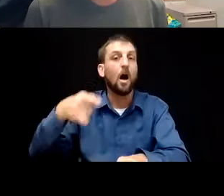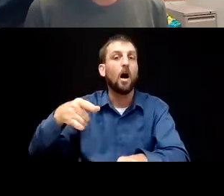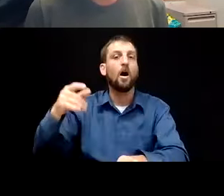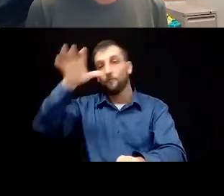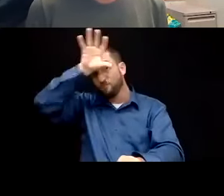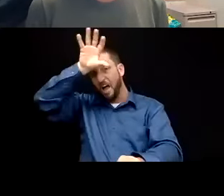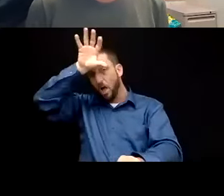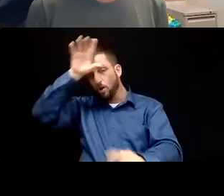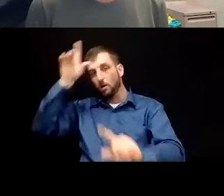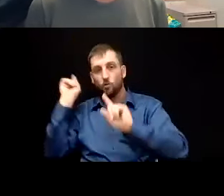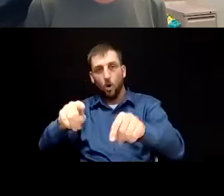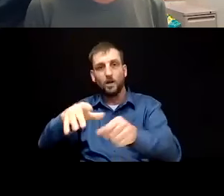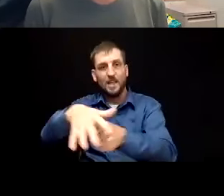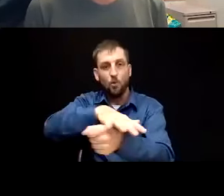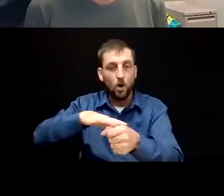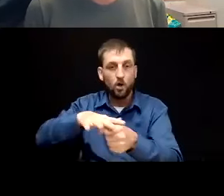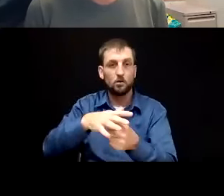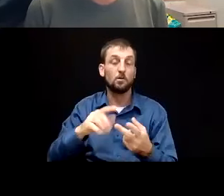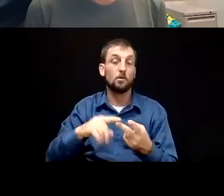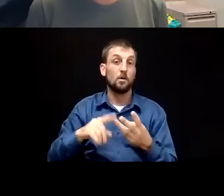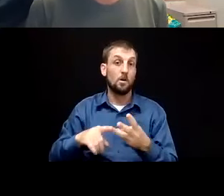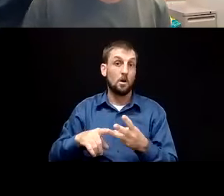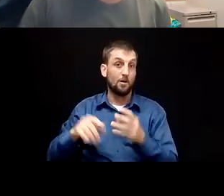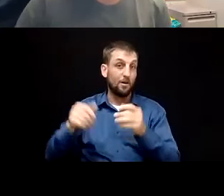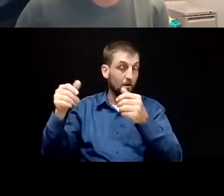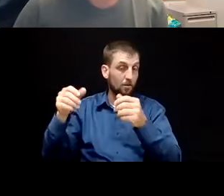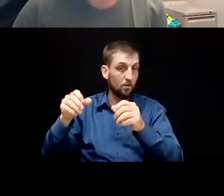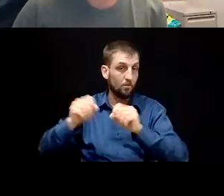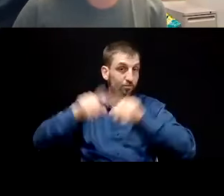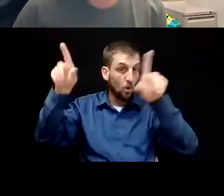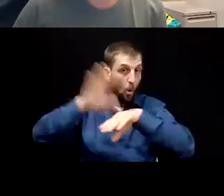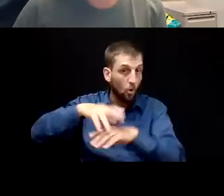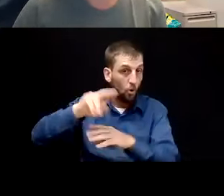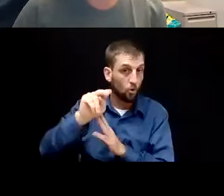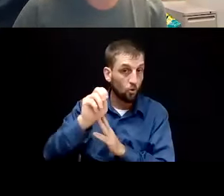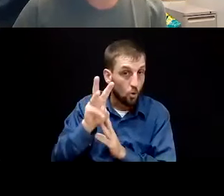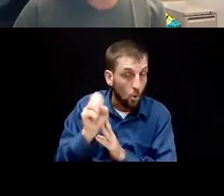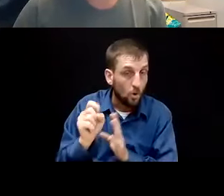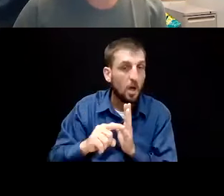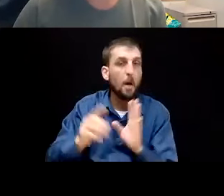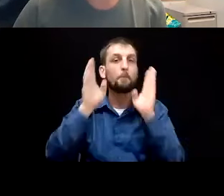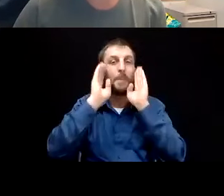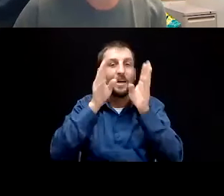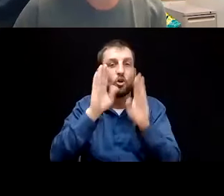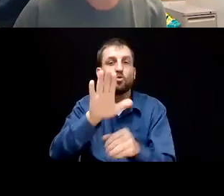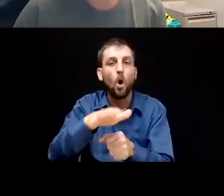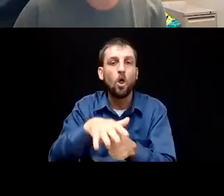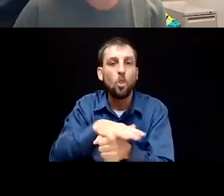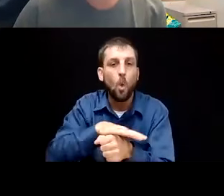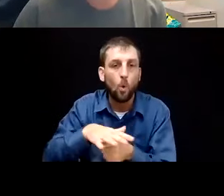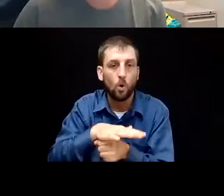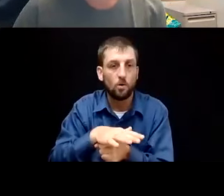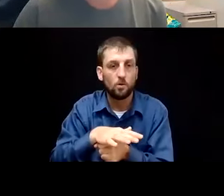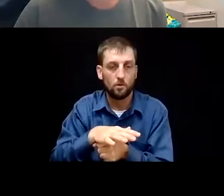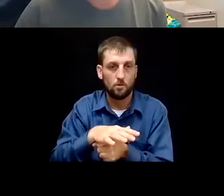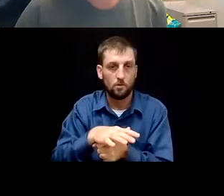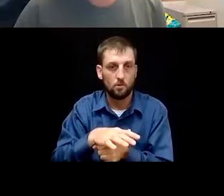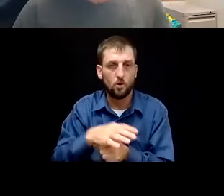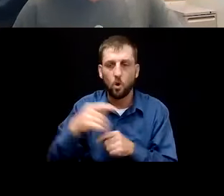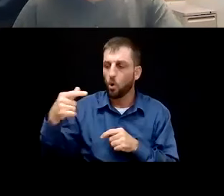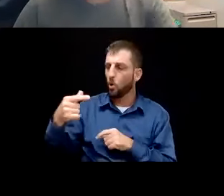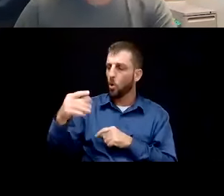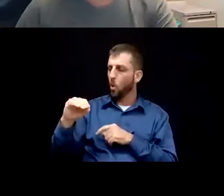the news. So pay attention to your local officials is key and important. So what is